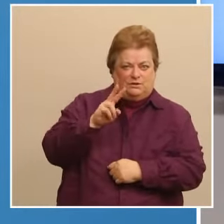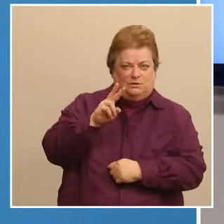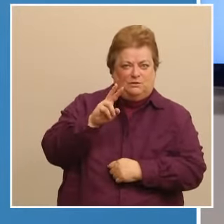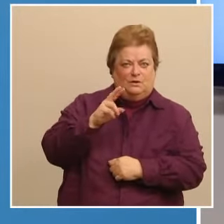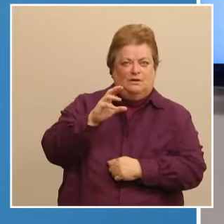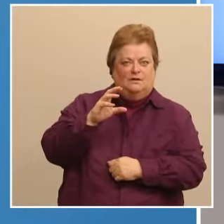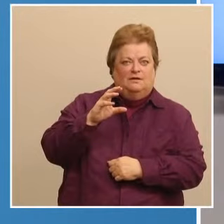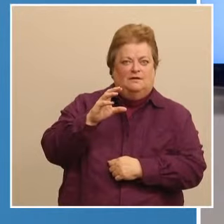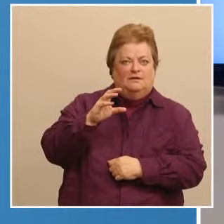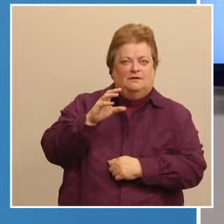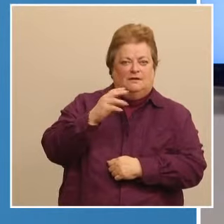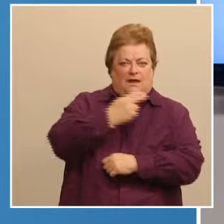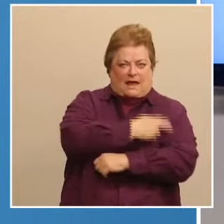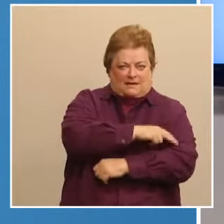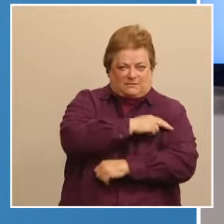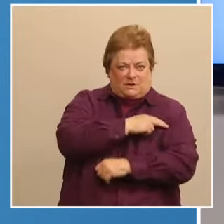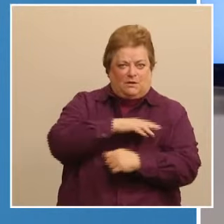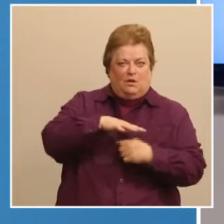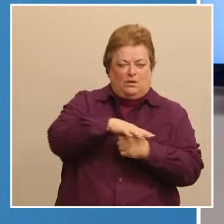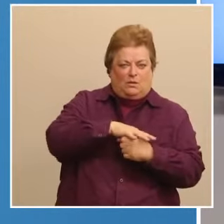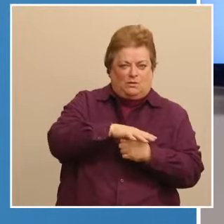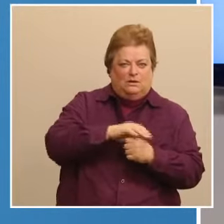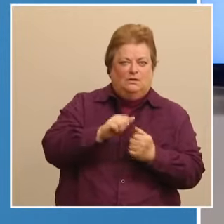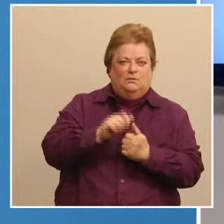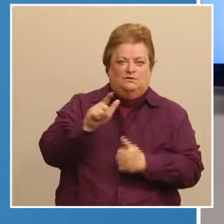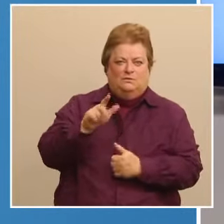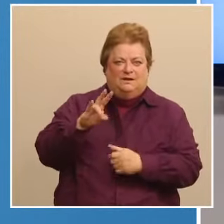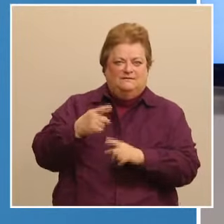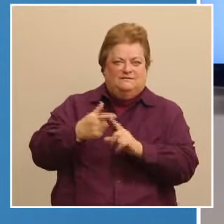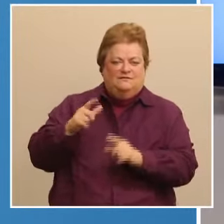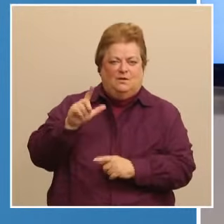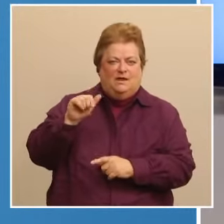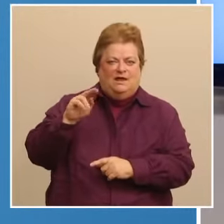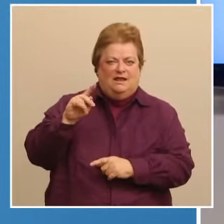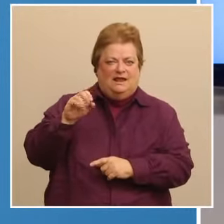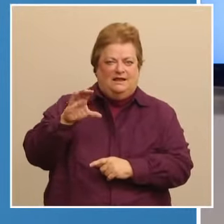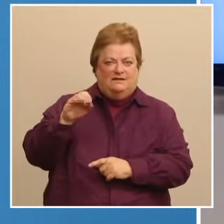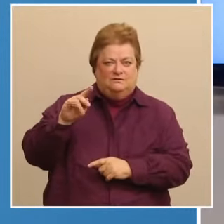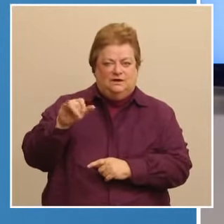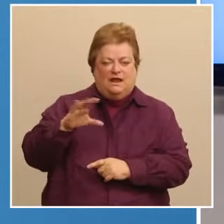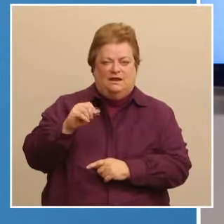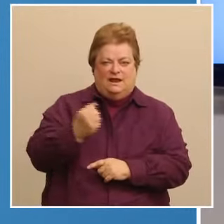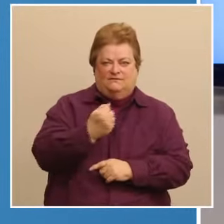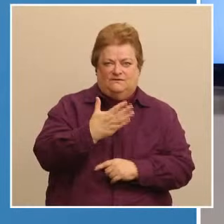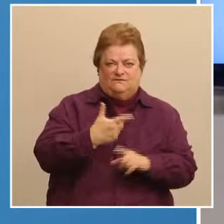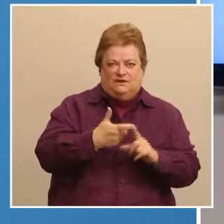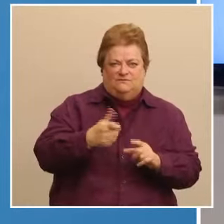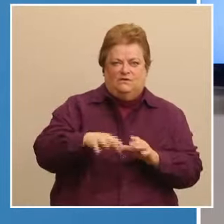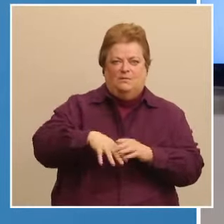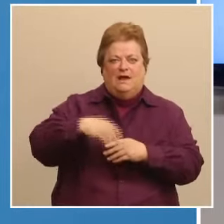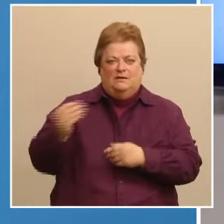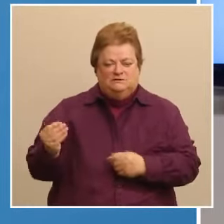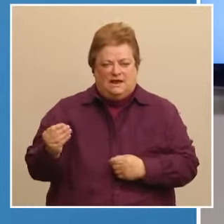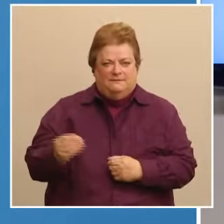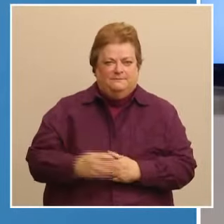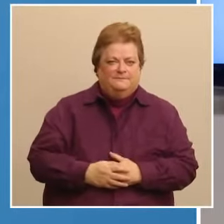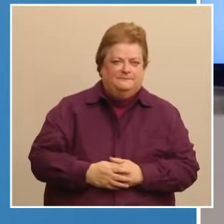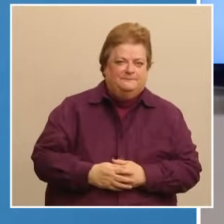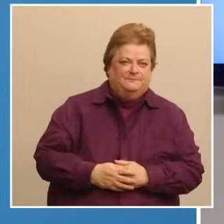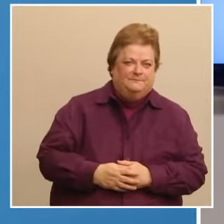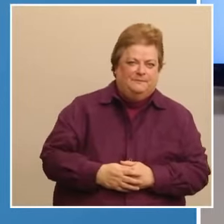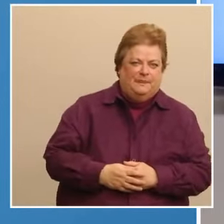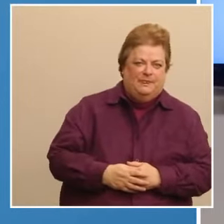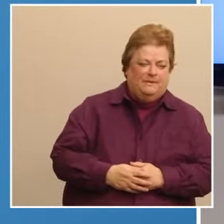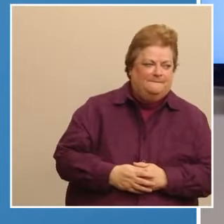COVID-19 patients hospitalized locally, with 27 from Lancaster County and 15 from our surrounding